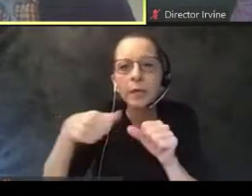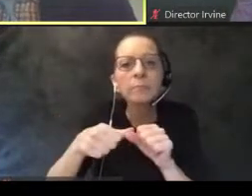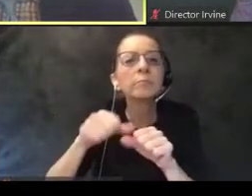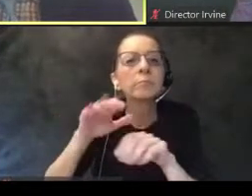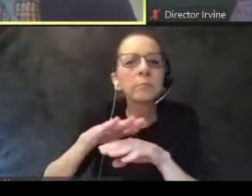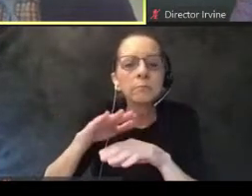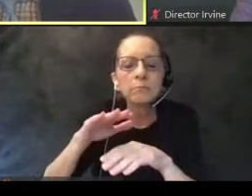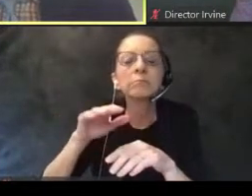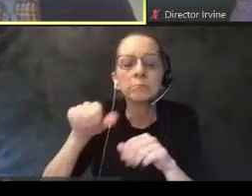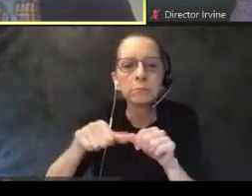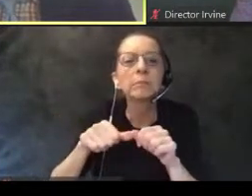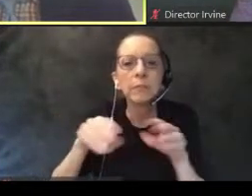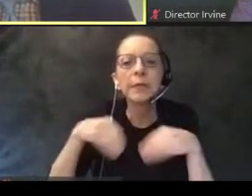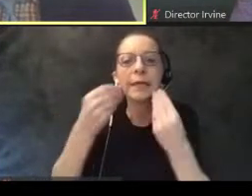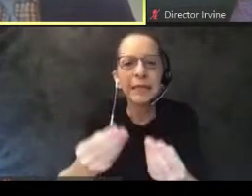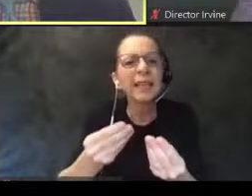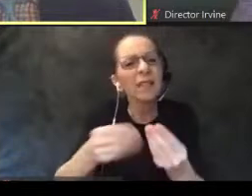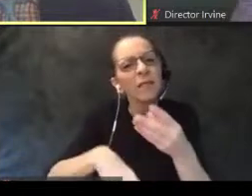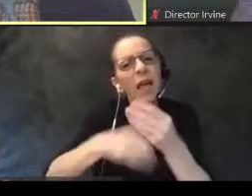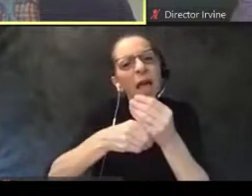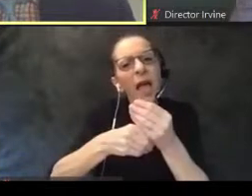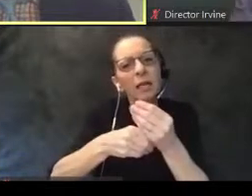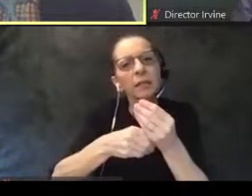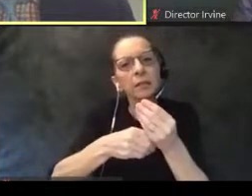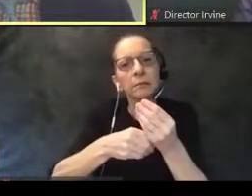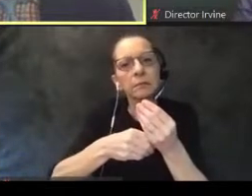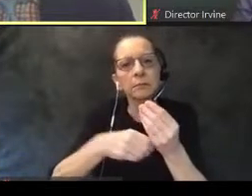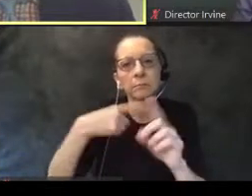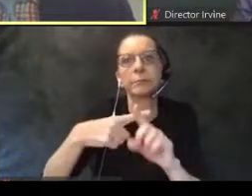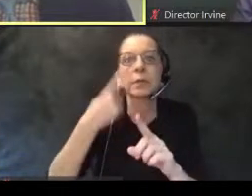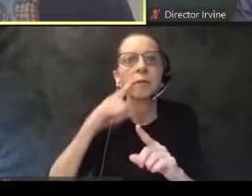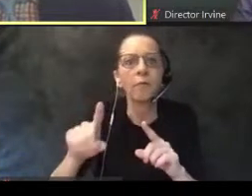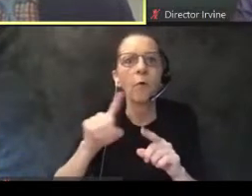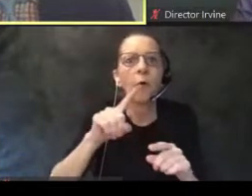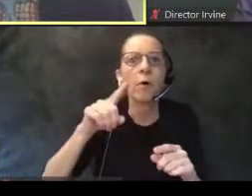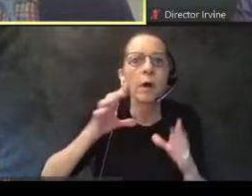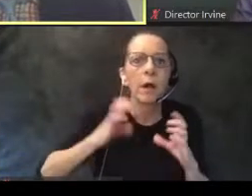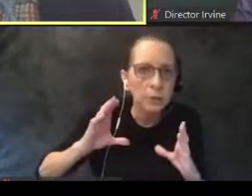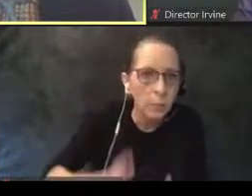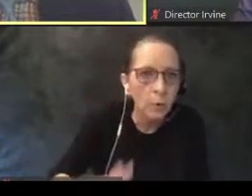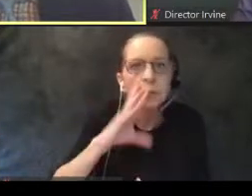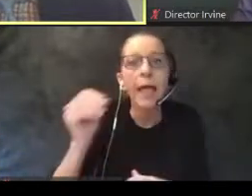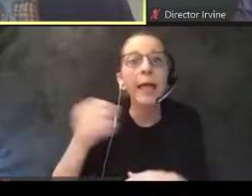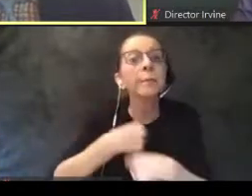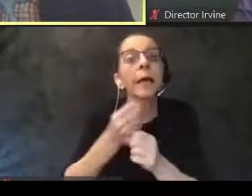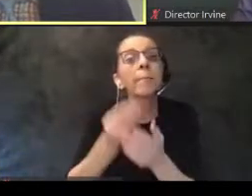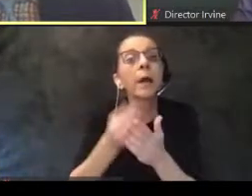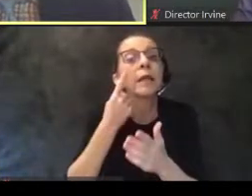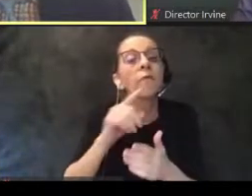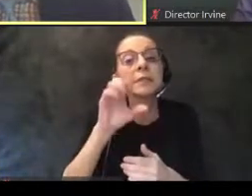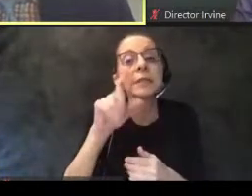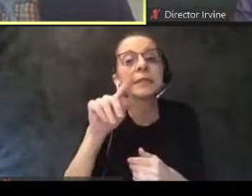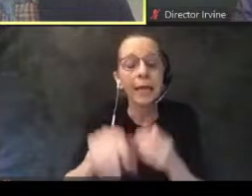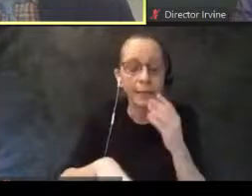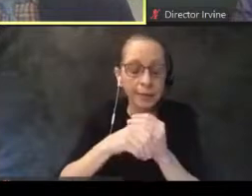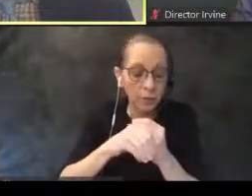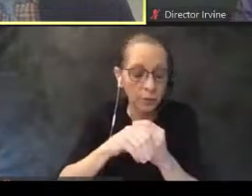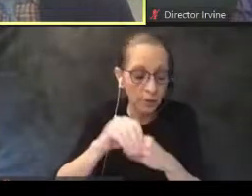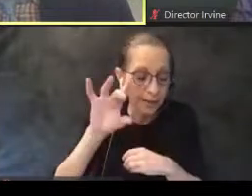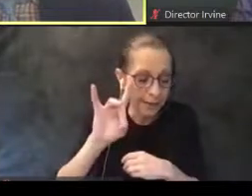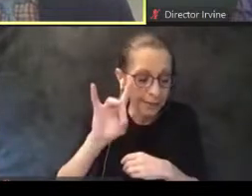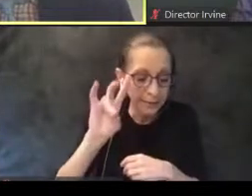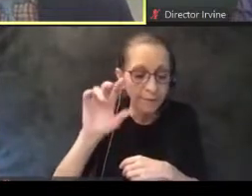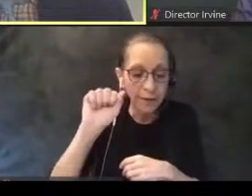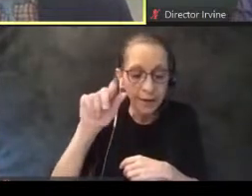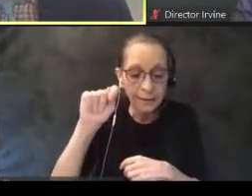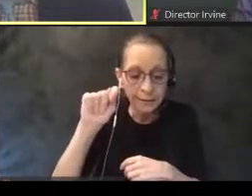amenity to CTA customers and employees, as well as generate a revenue stream for CTA. An additional 87 ATM sites